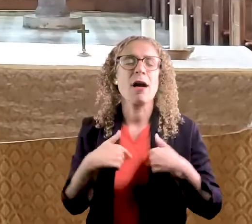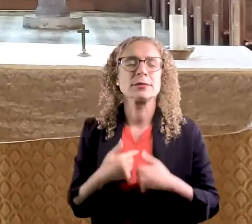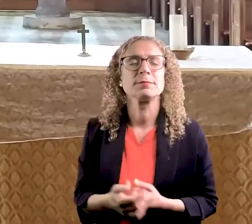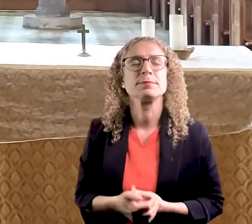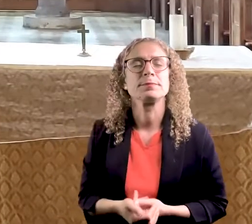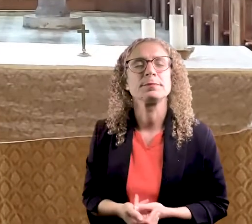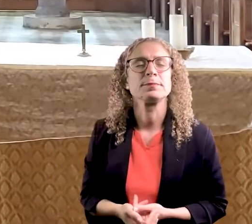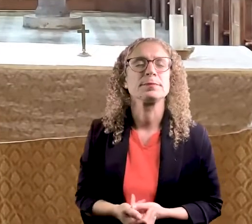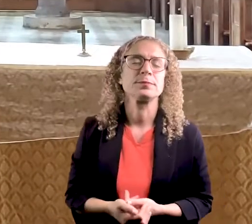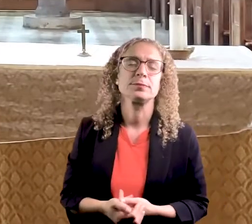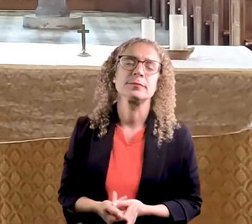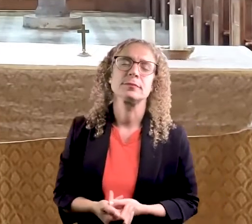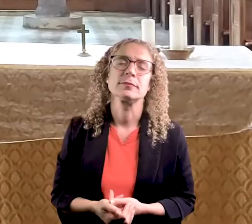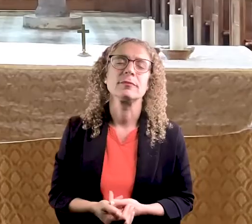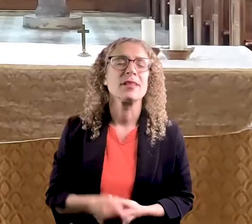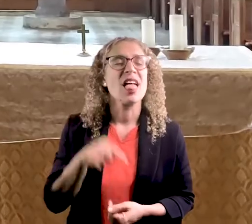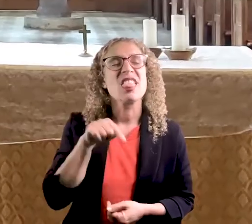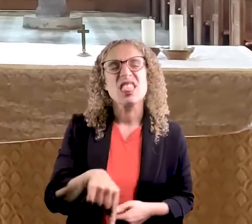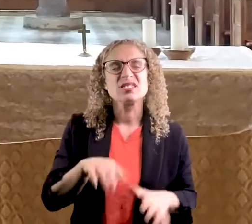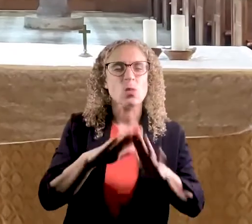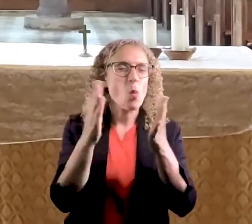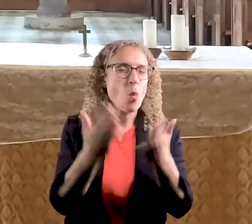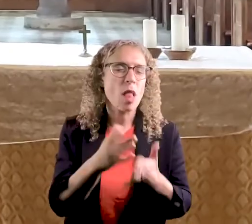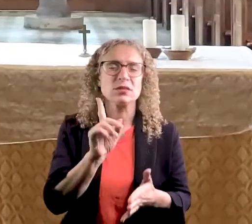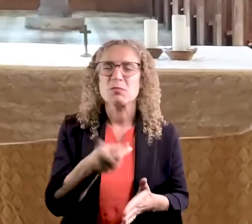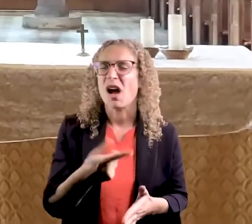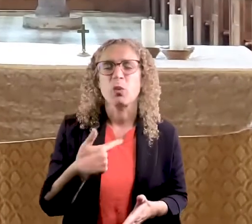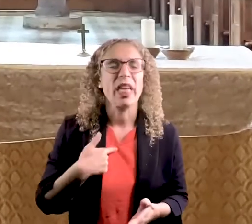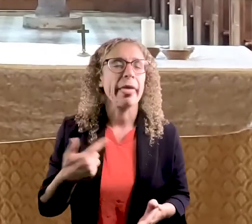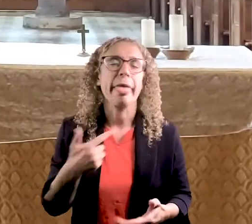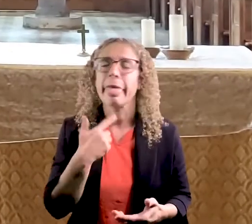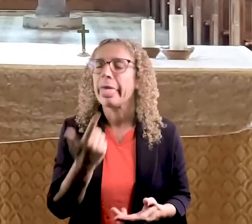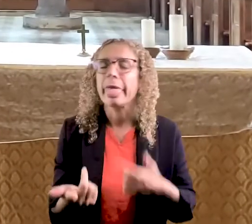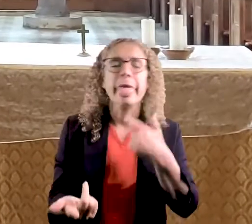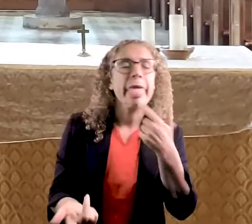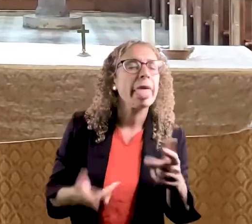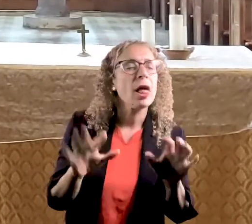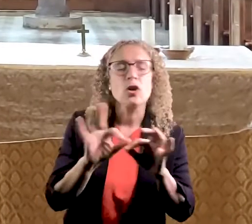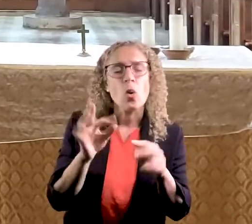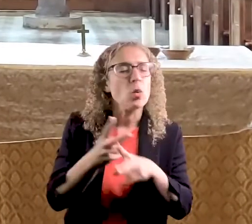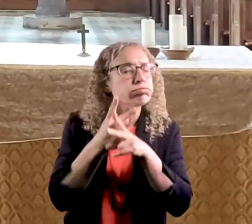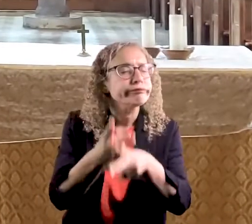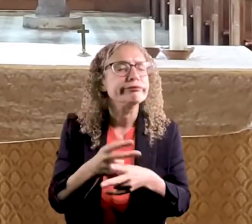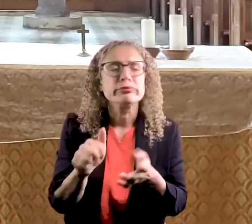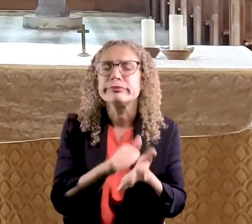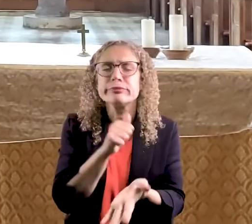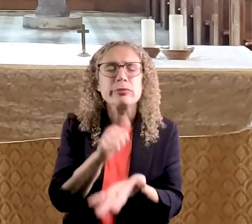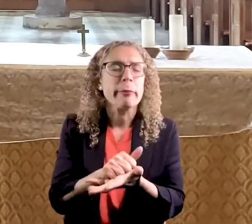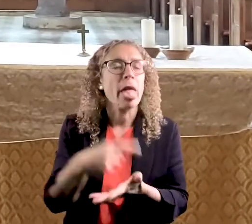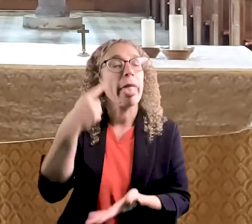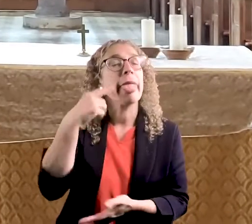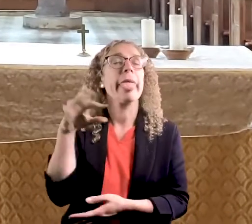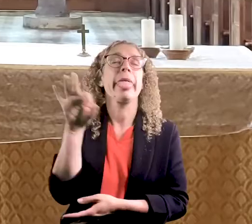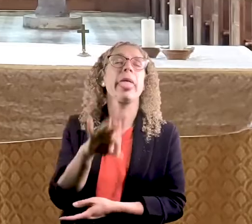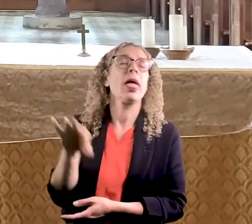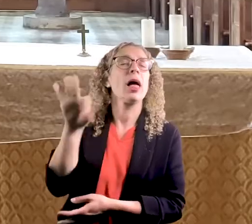inherited. This world which we abuse through our lack of care and lack of